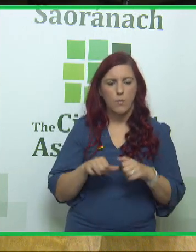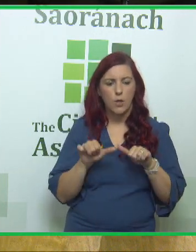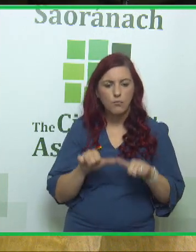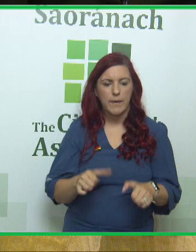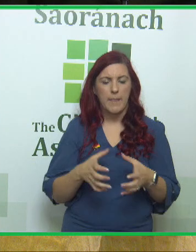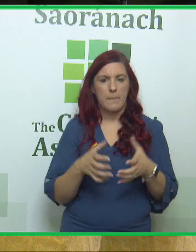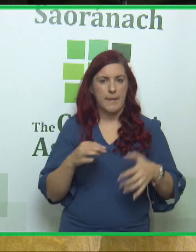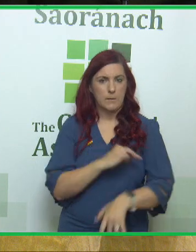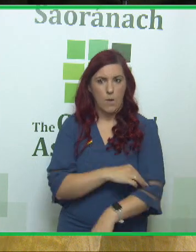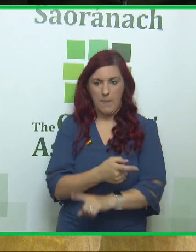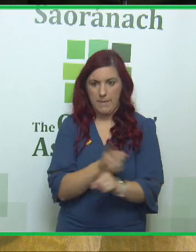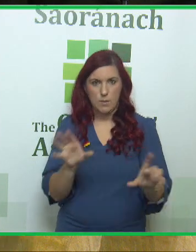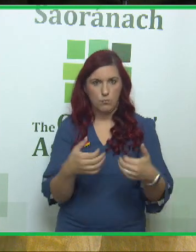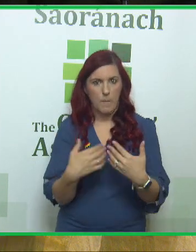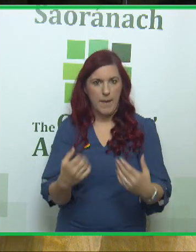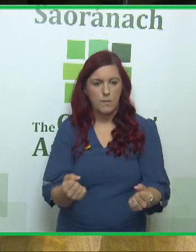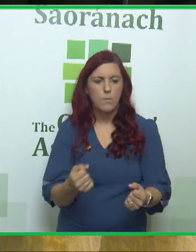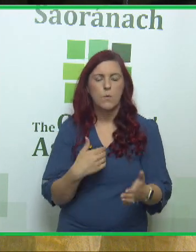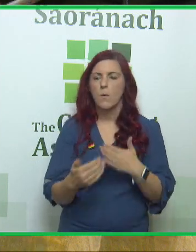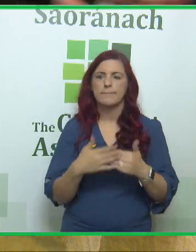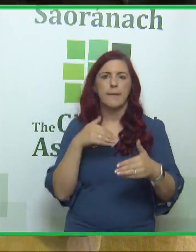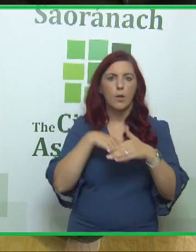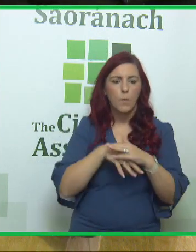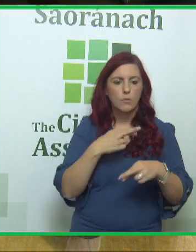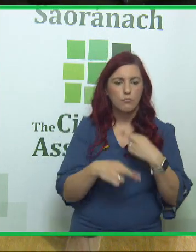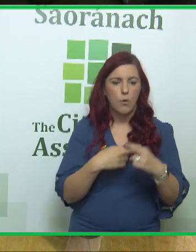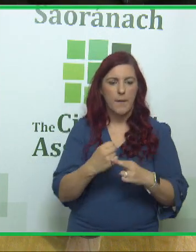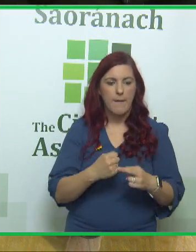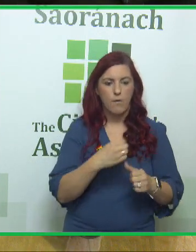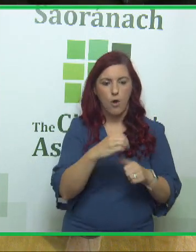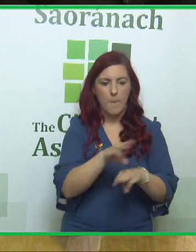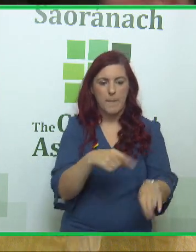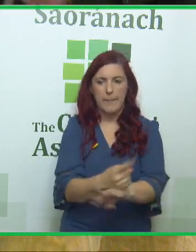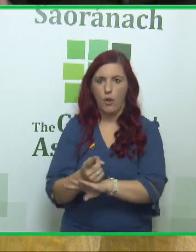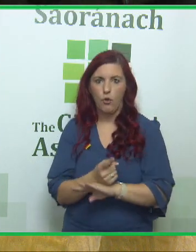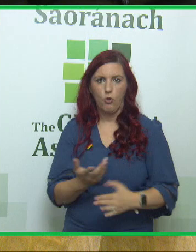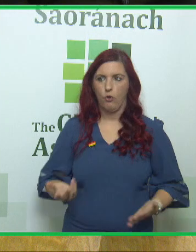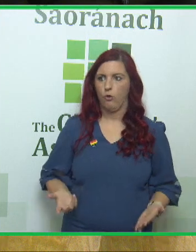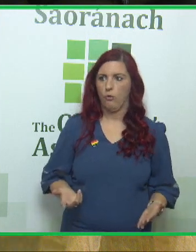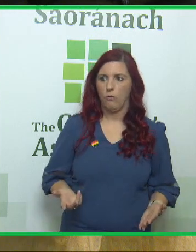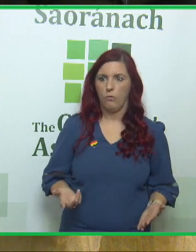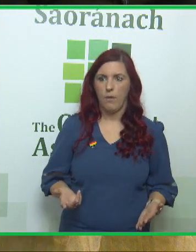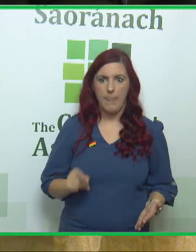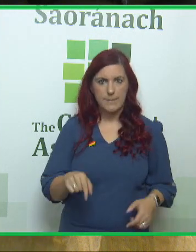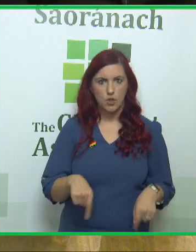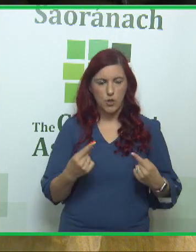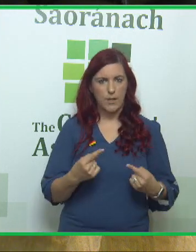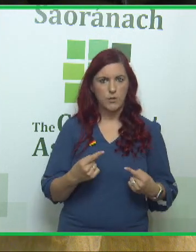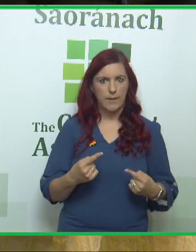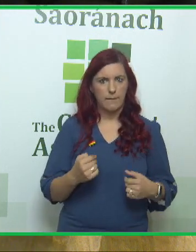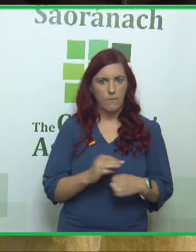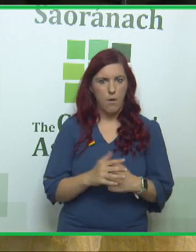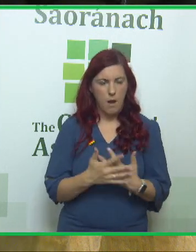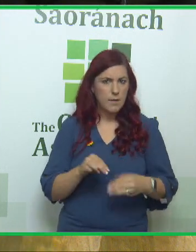biggest problem the group had was they go into a room and there's other people in there. And that is a very challenging prospect for a lot